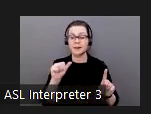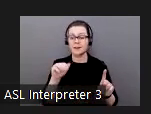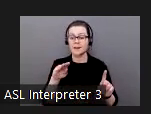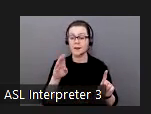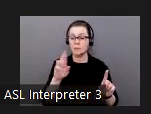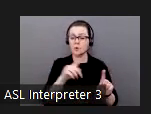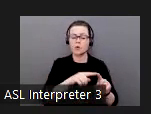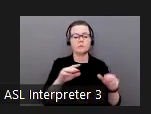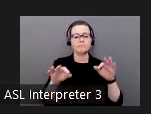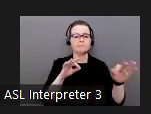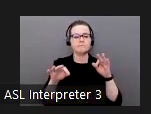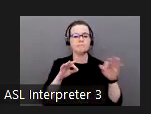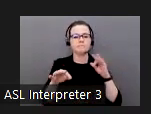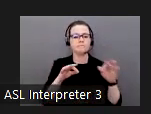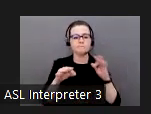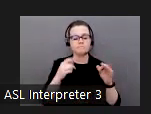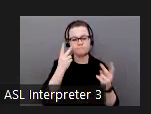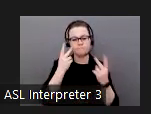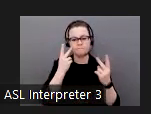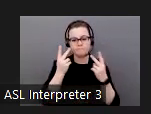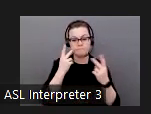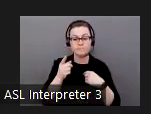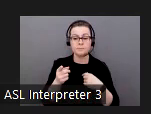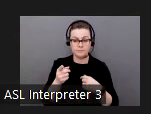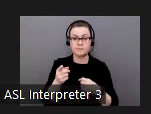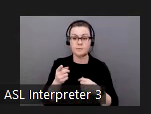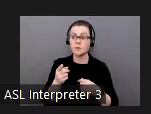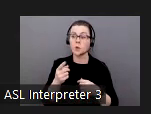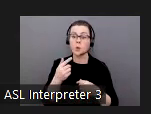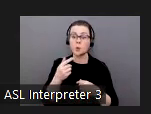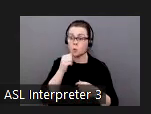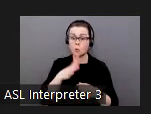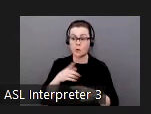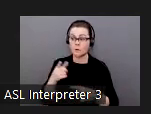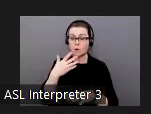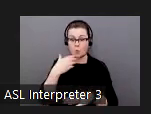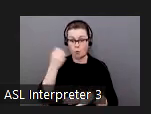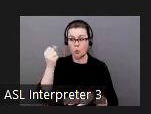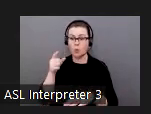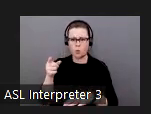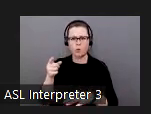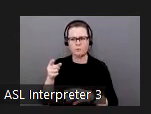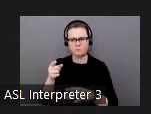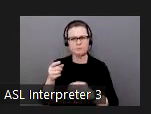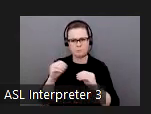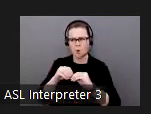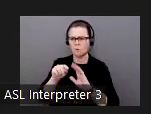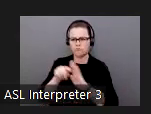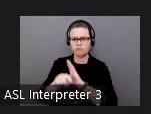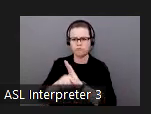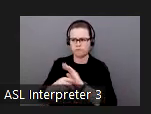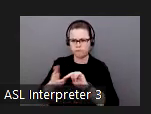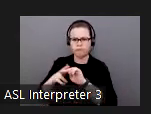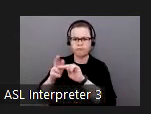in the age, in older women who are being killed. So you can see on this graph